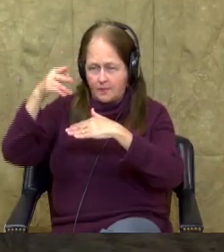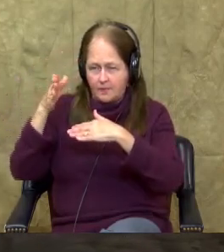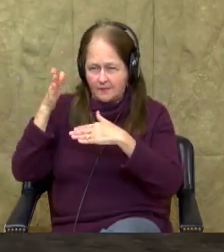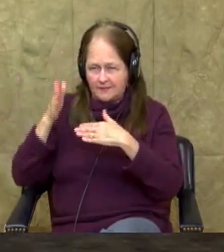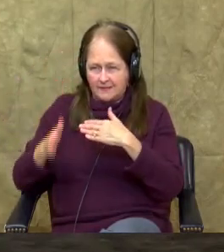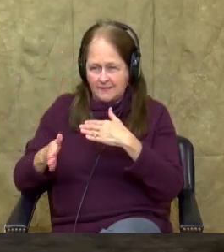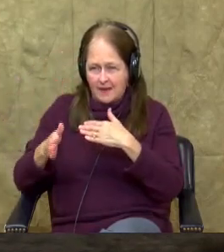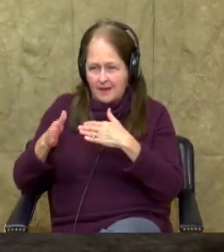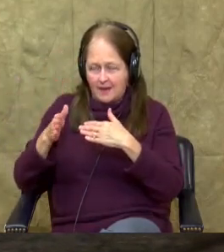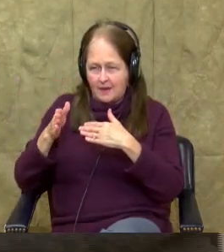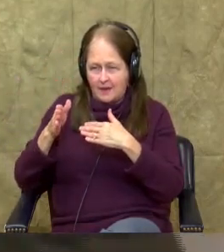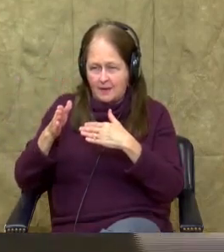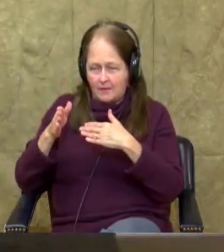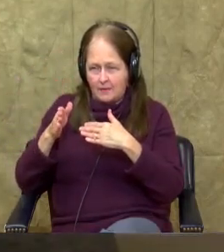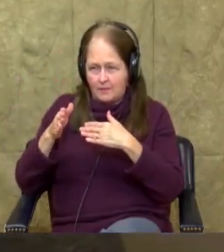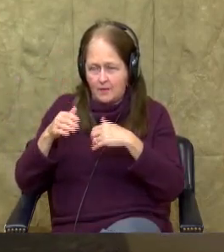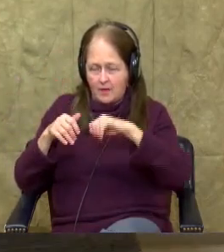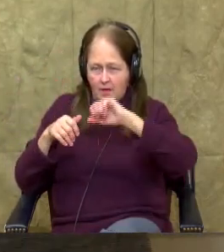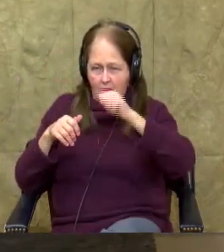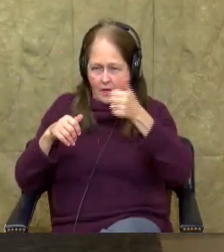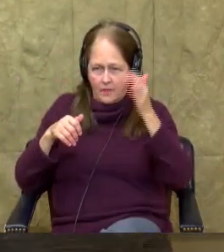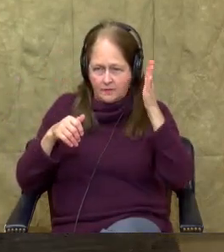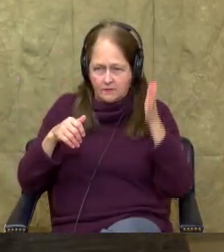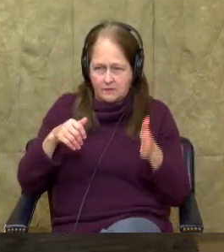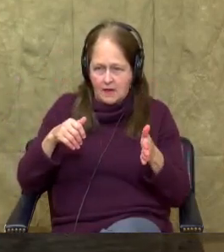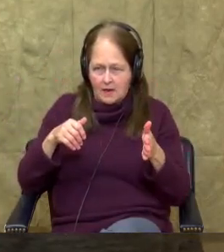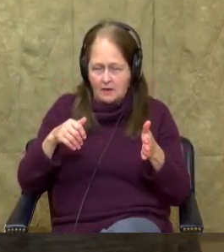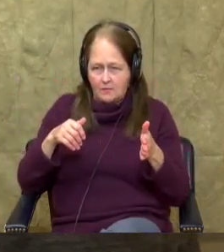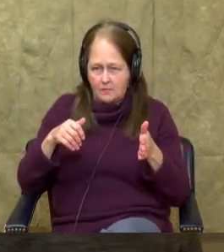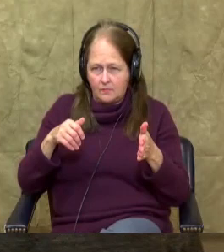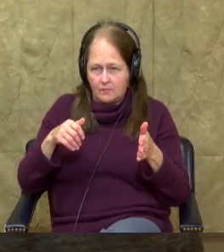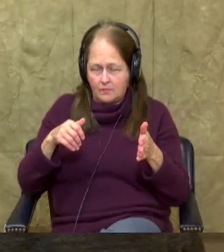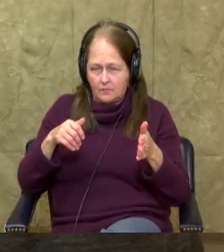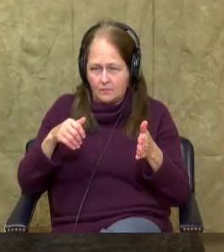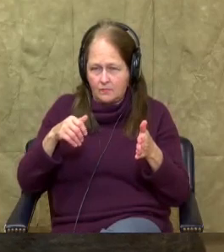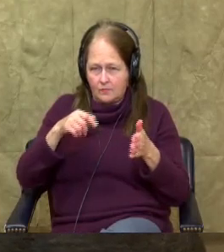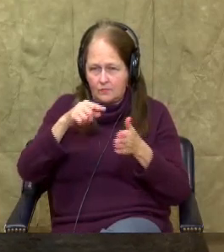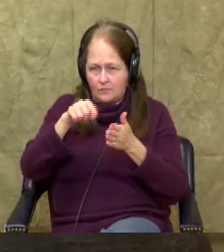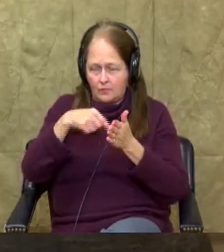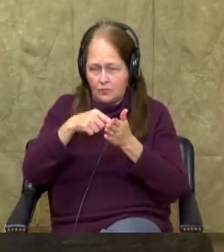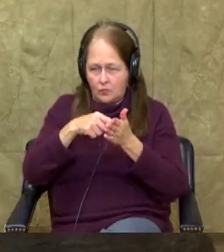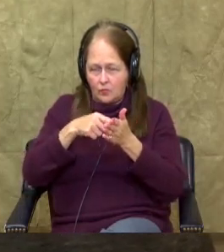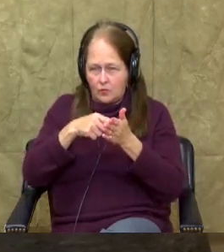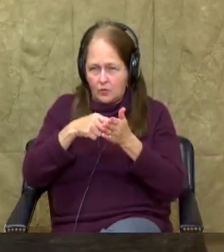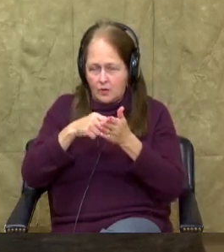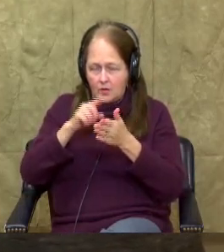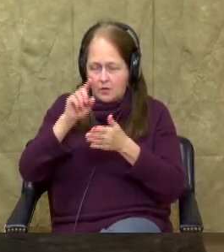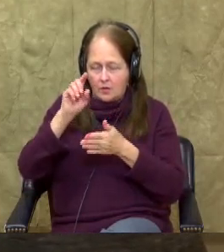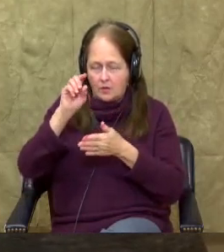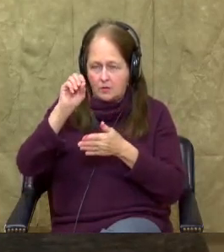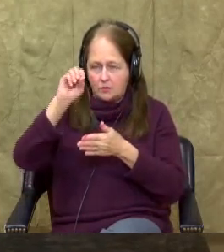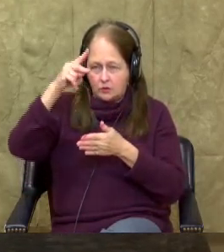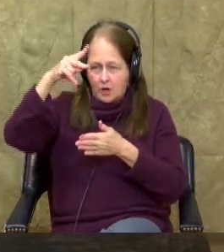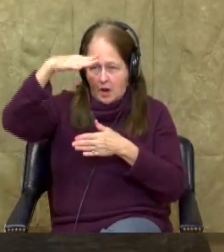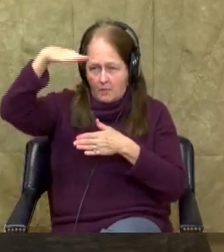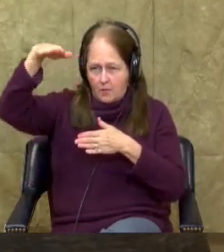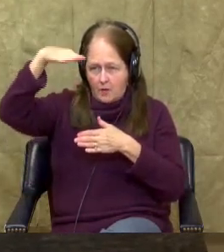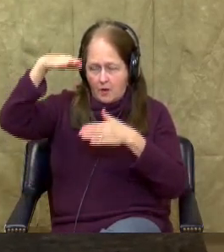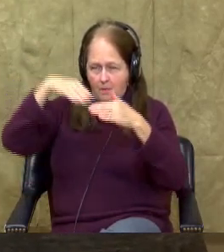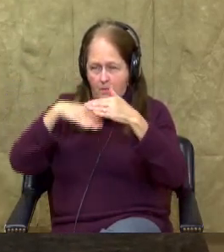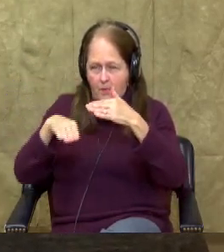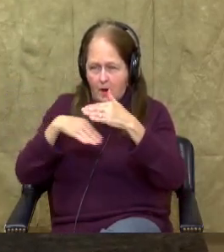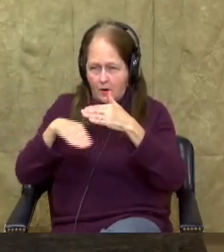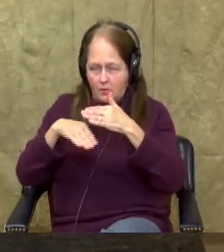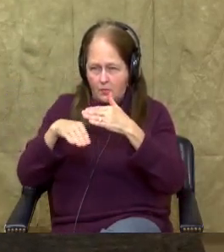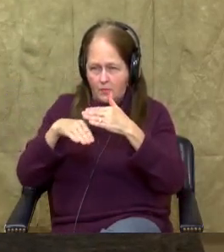side piece, you have your other side piece, and then you have top, bottom, side, side,